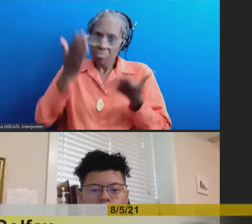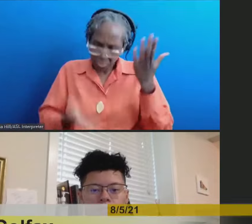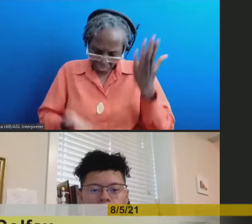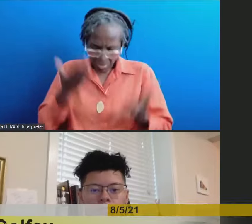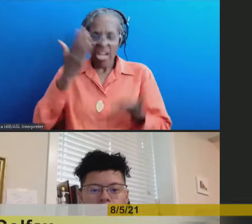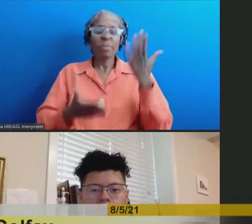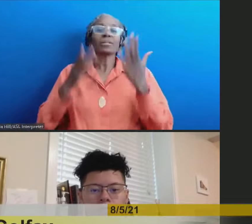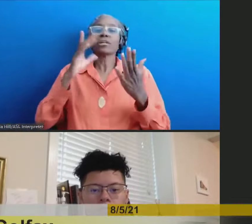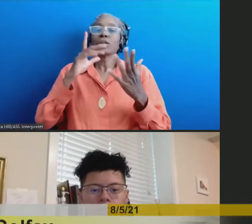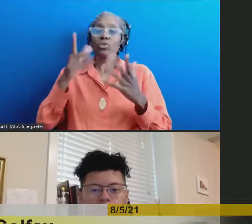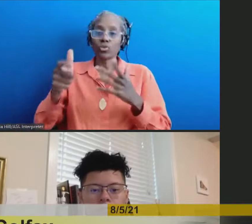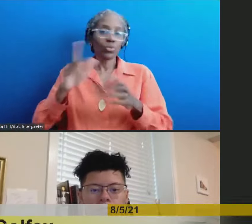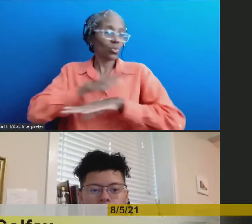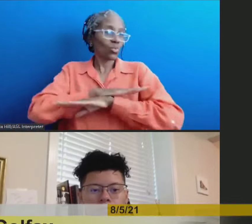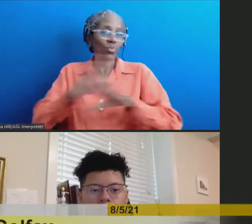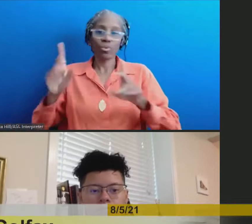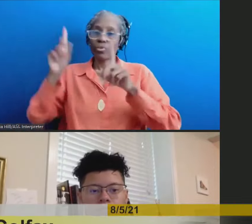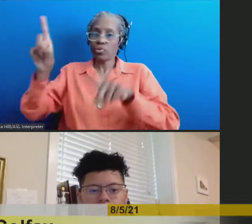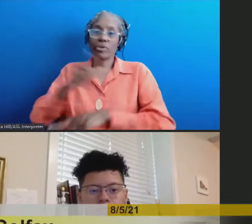of the hospital.